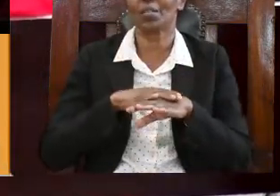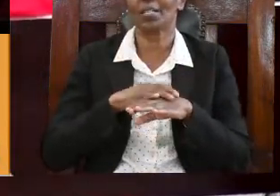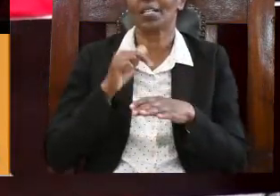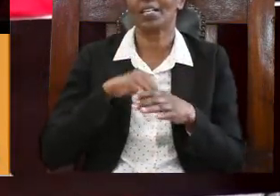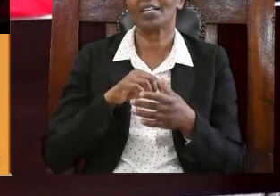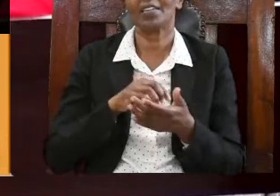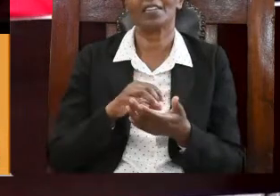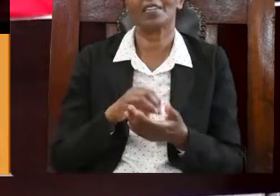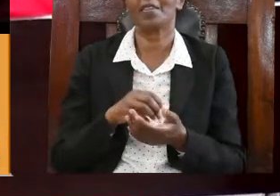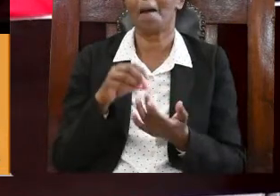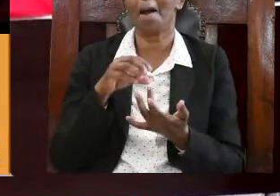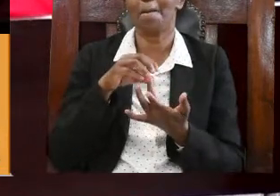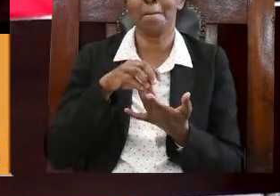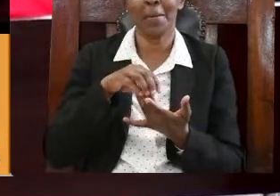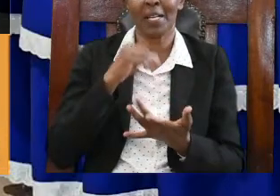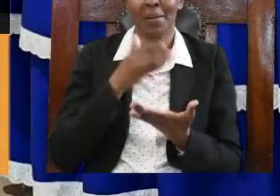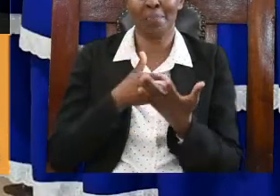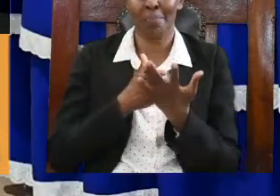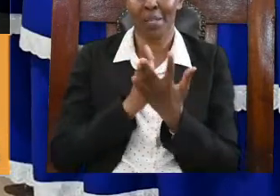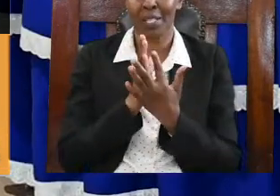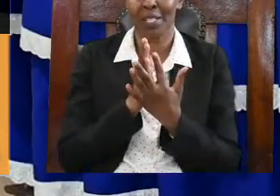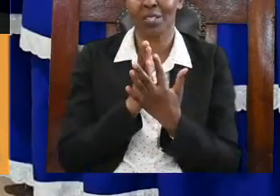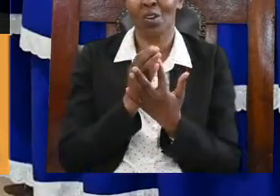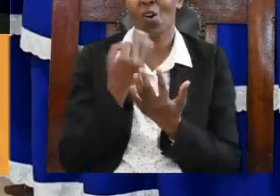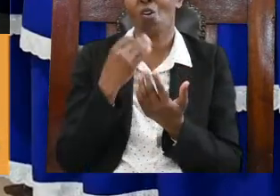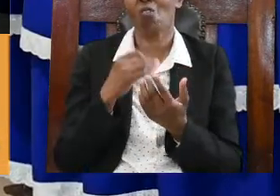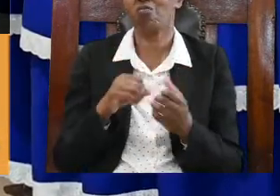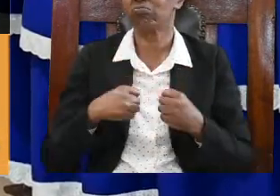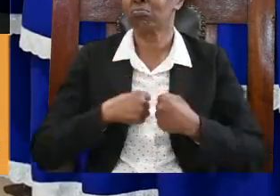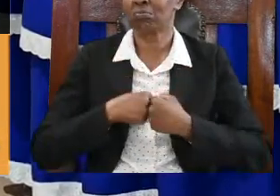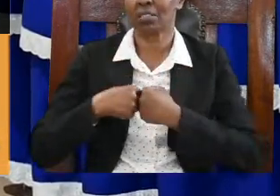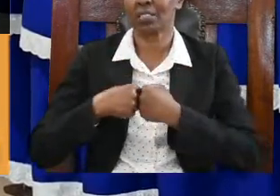of hardships and calamities.